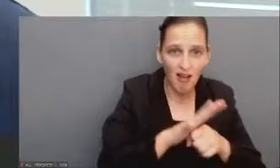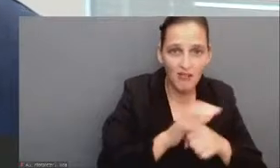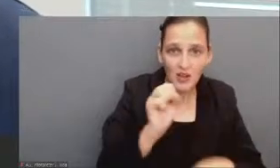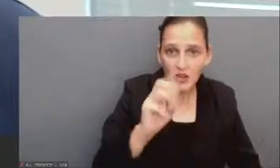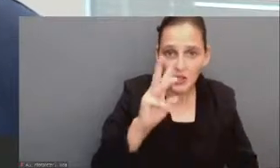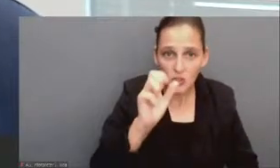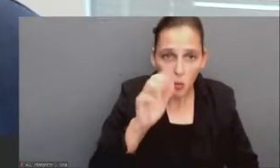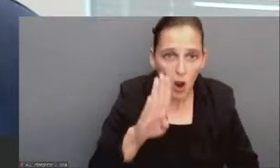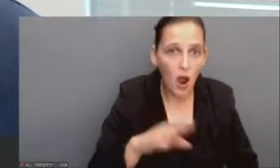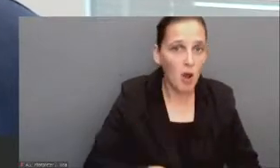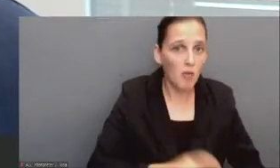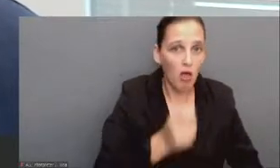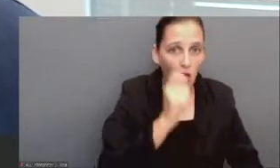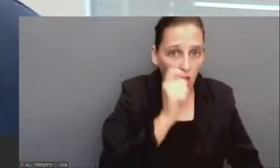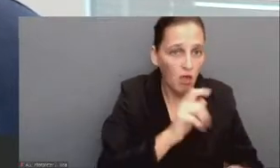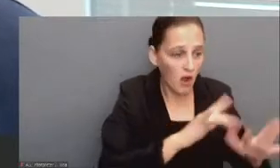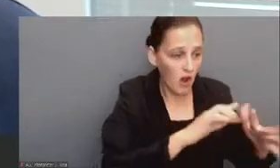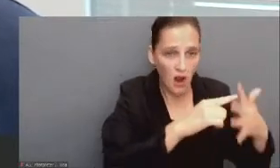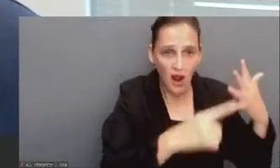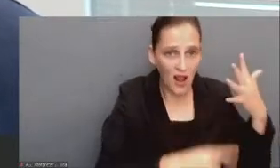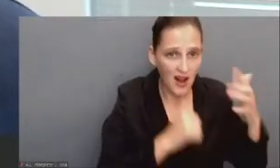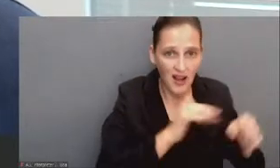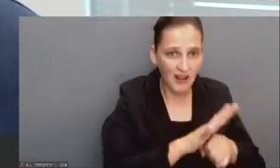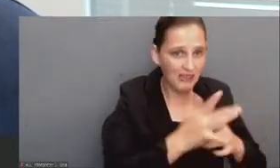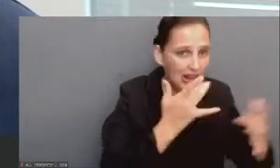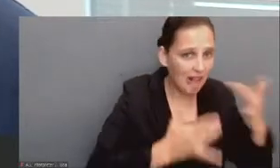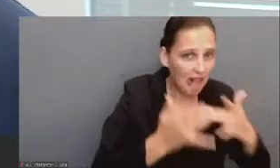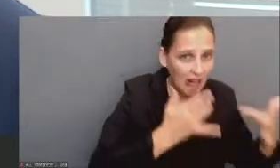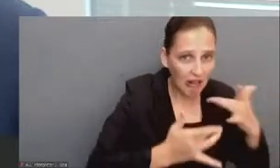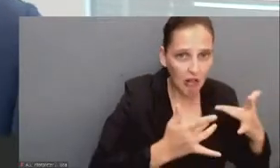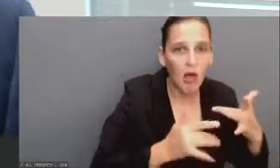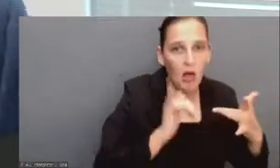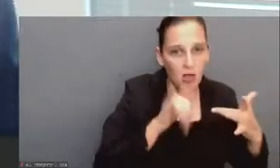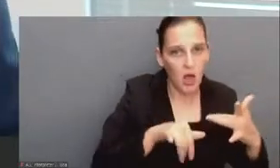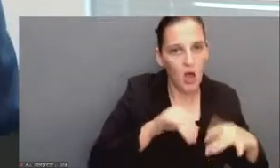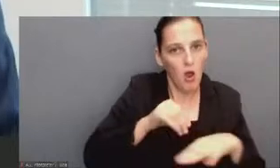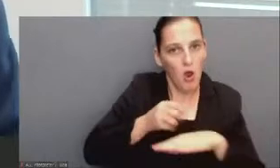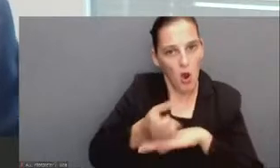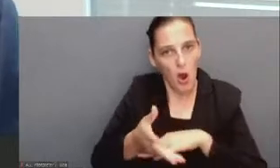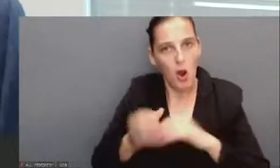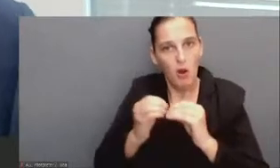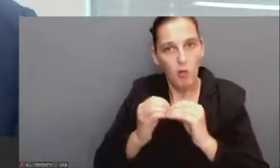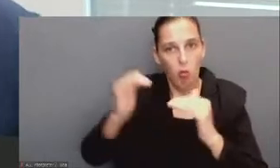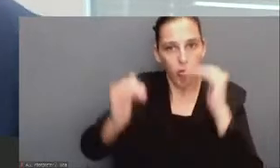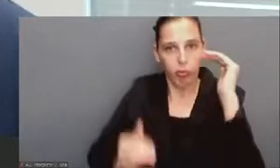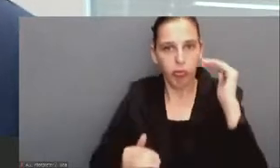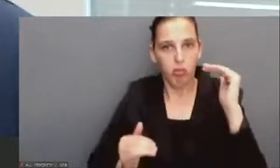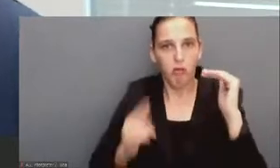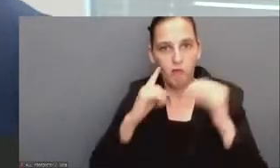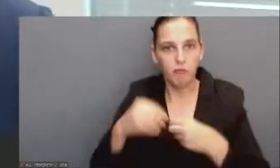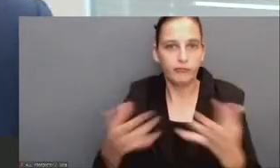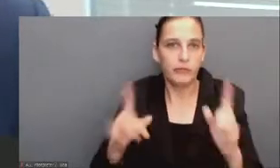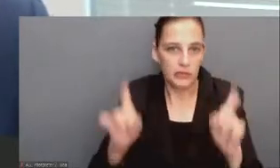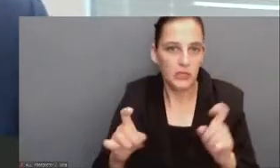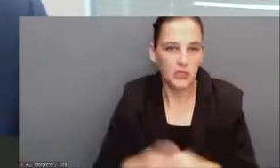reagents. And that is also an issue that can drive disparities. And I'll go into that a little more in a second. Some of these supply